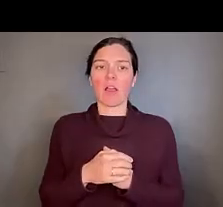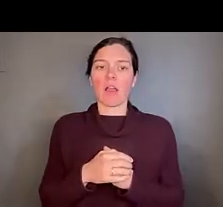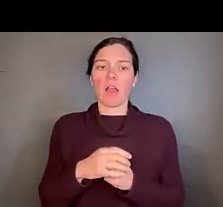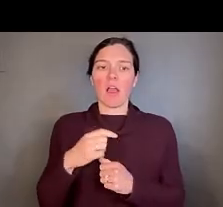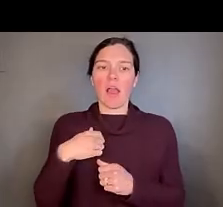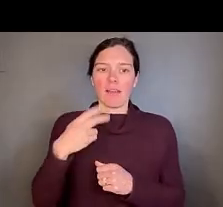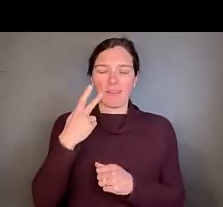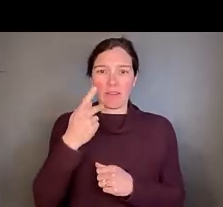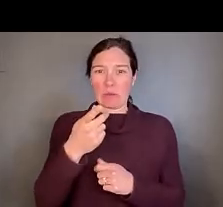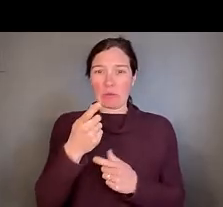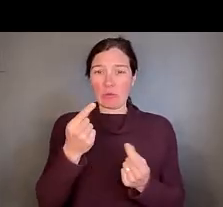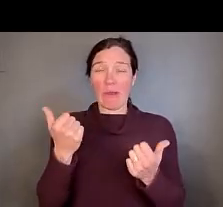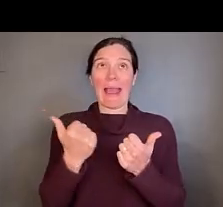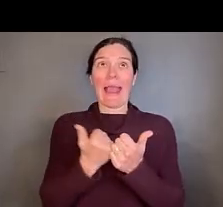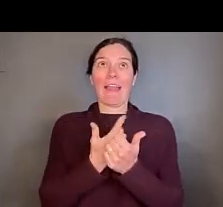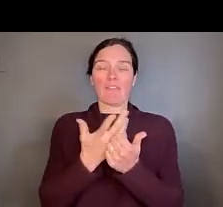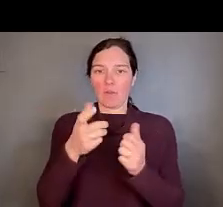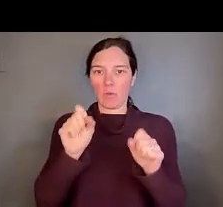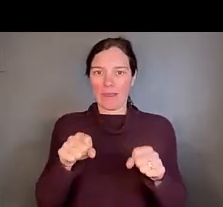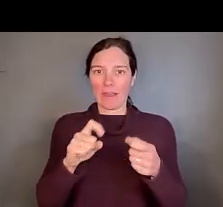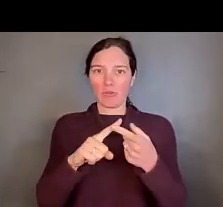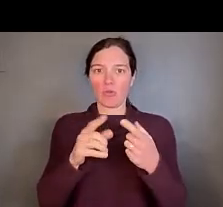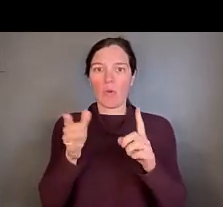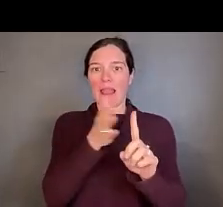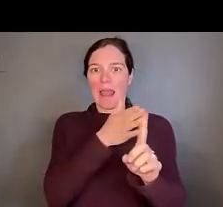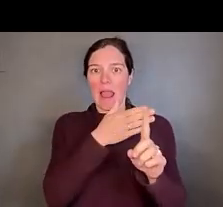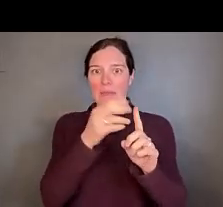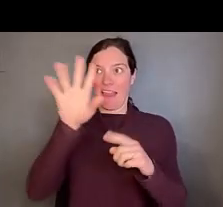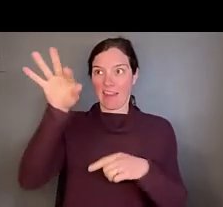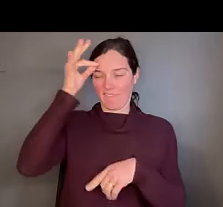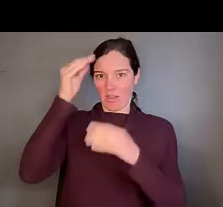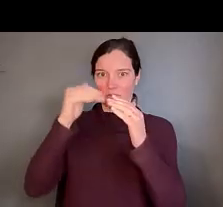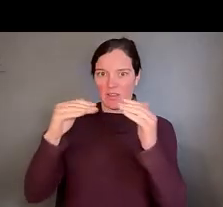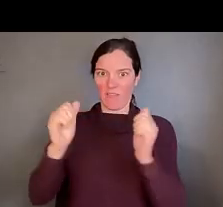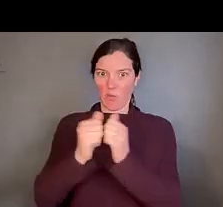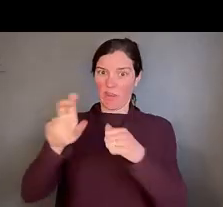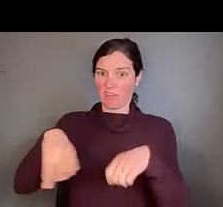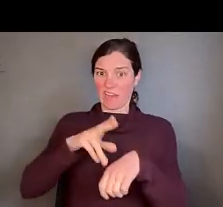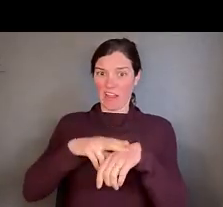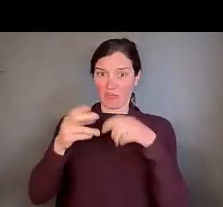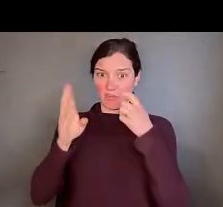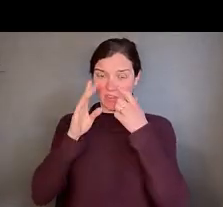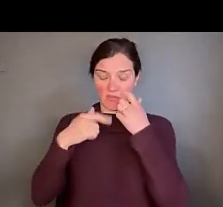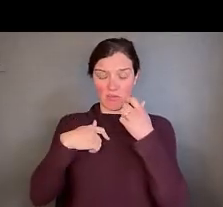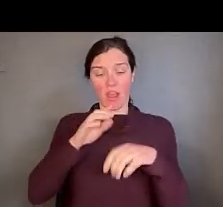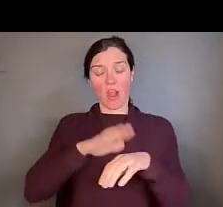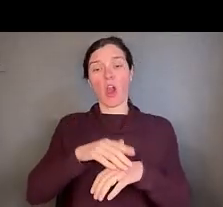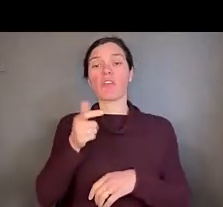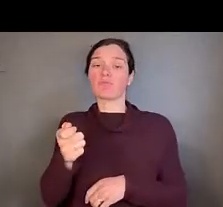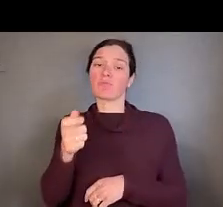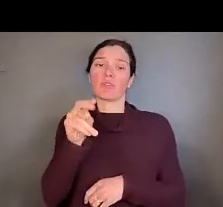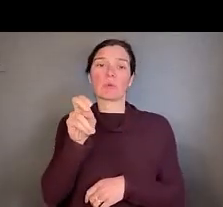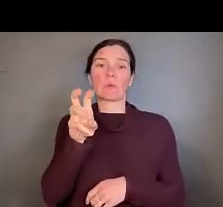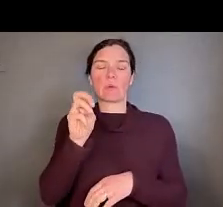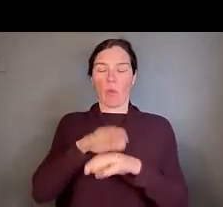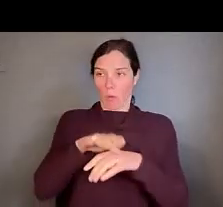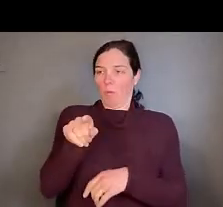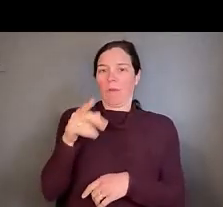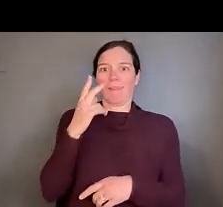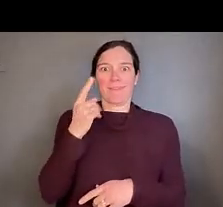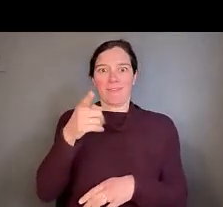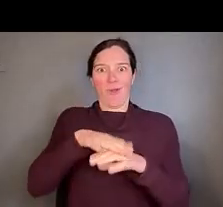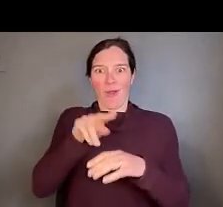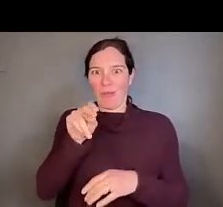Really do everything you can to lobby at the federal level with national attention. Like turn on the news. Hey, there's Kevin Stansbury in national news and whatever it